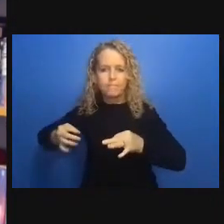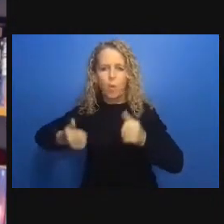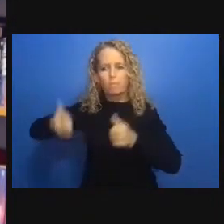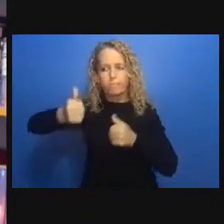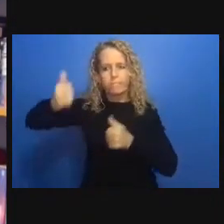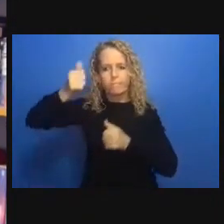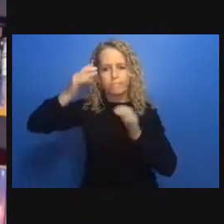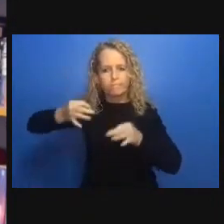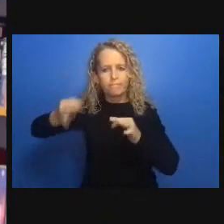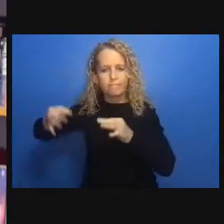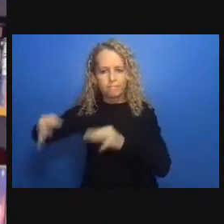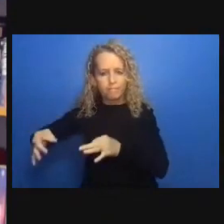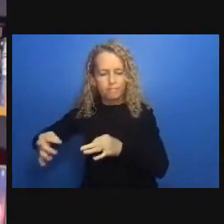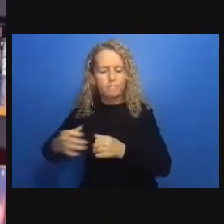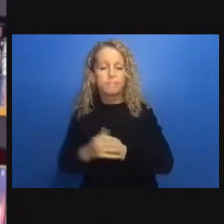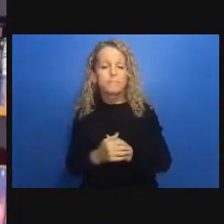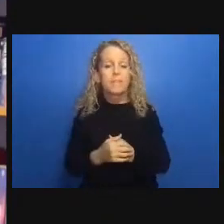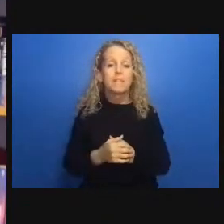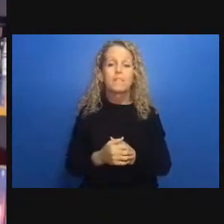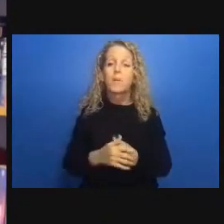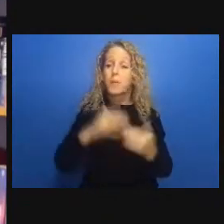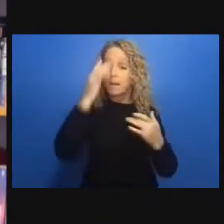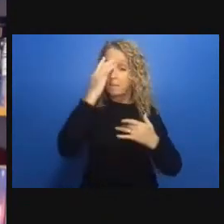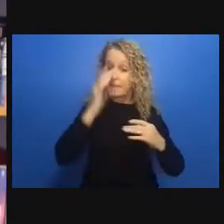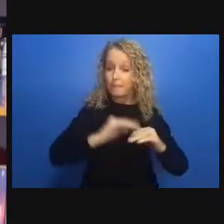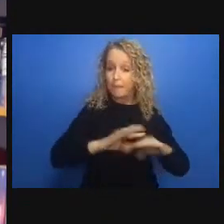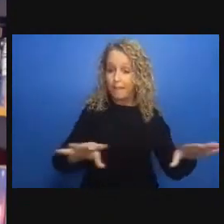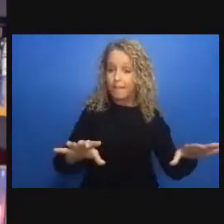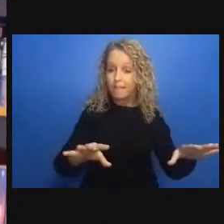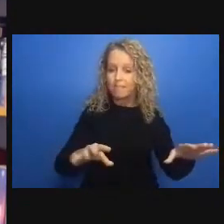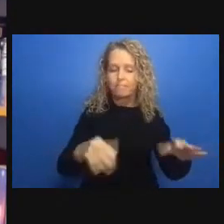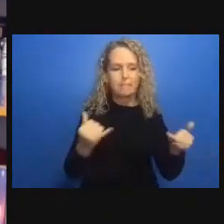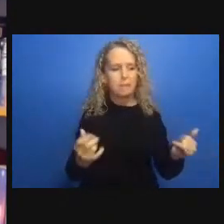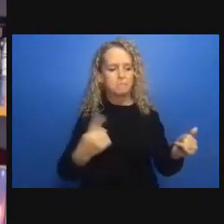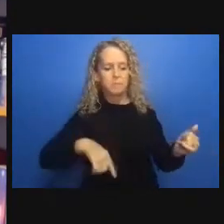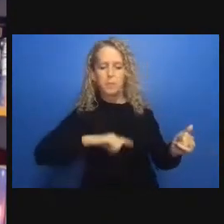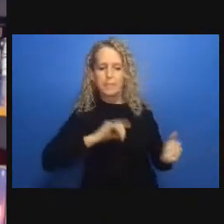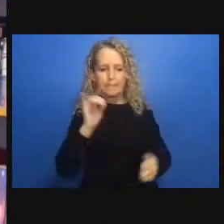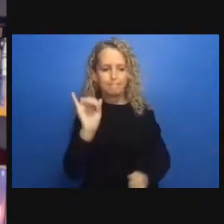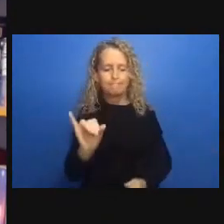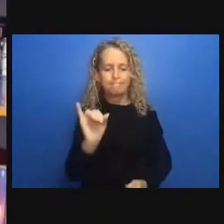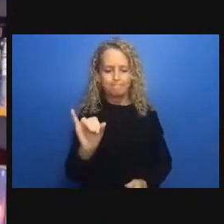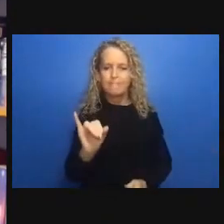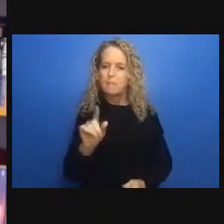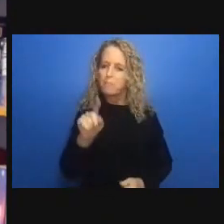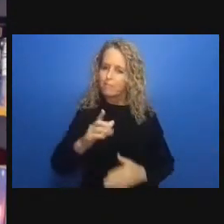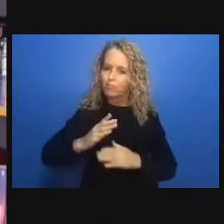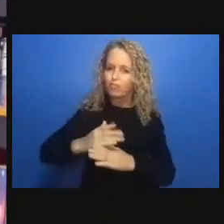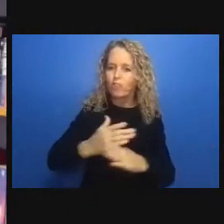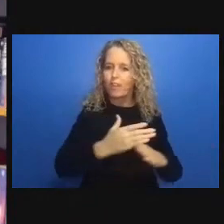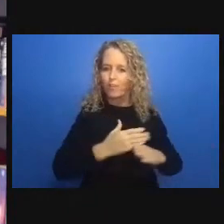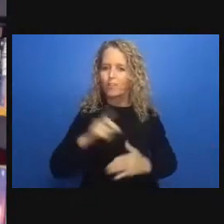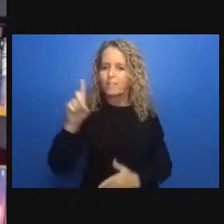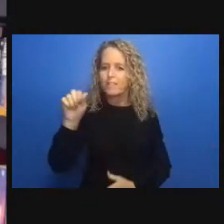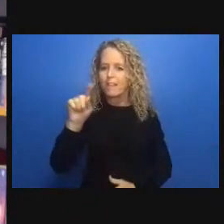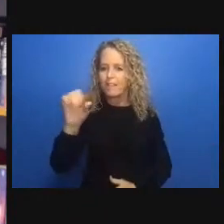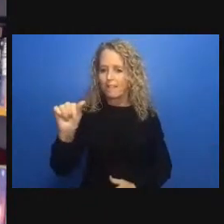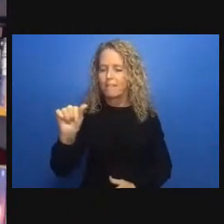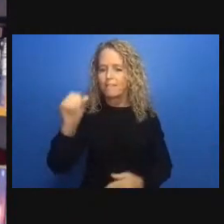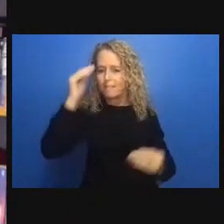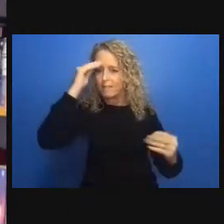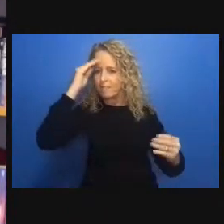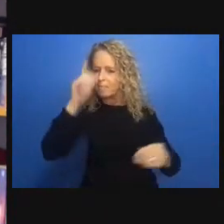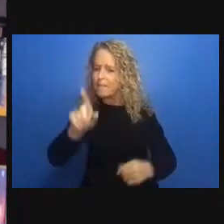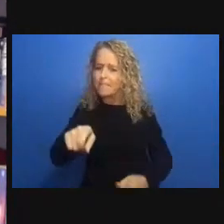really highlighted the need for data sharing during a crisis. It's very hard to make informed